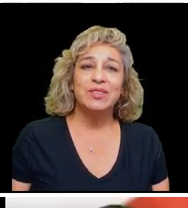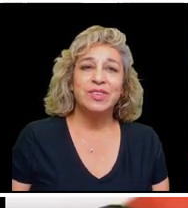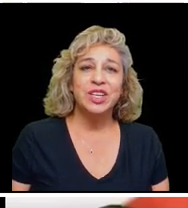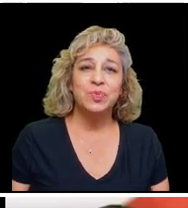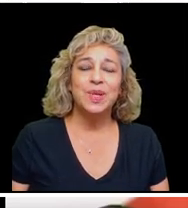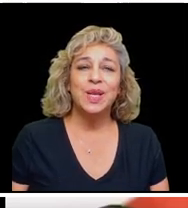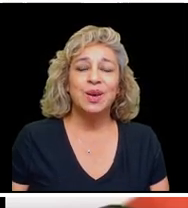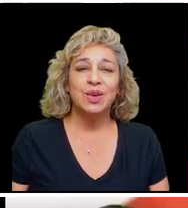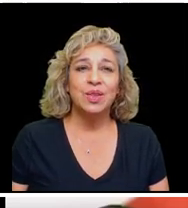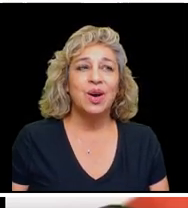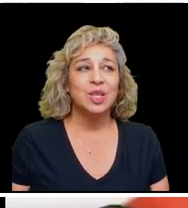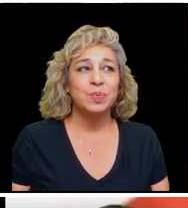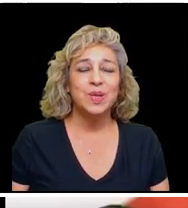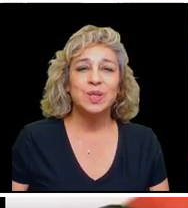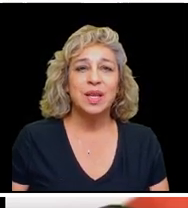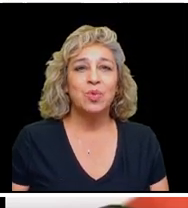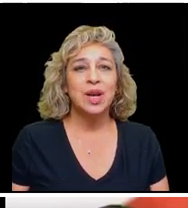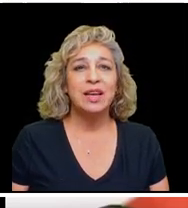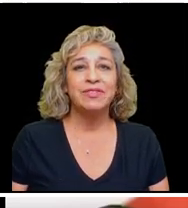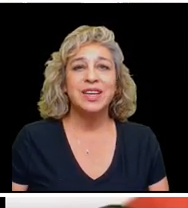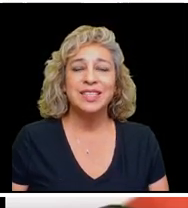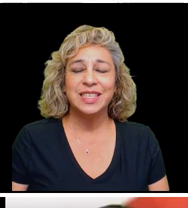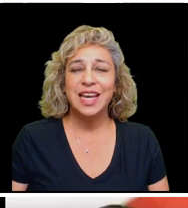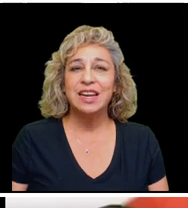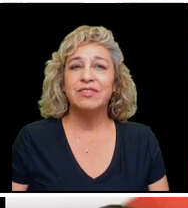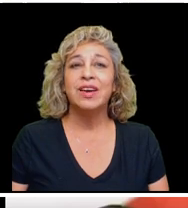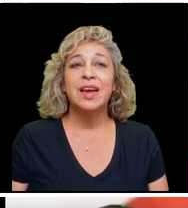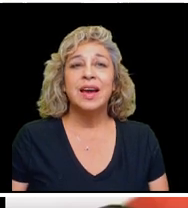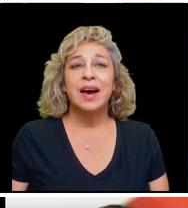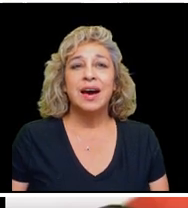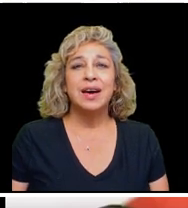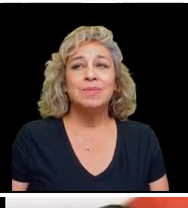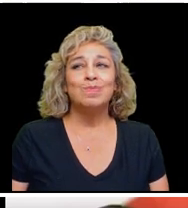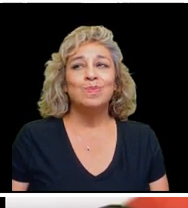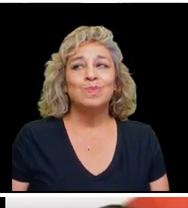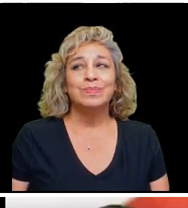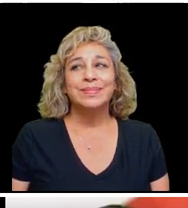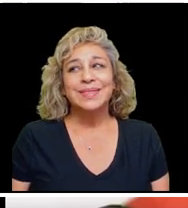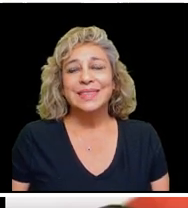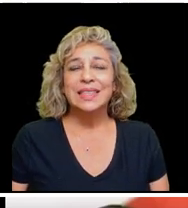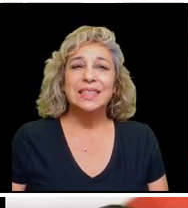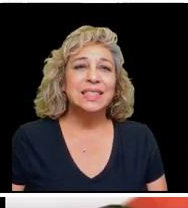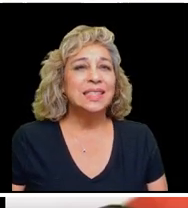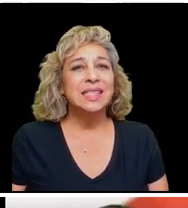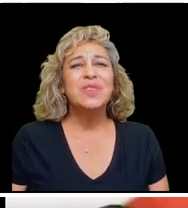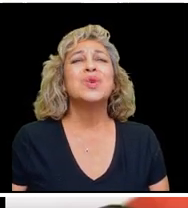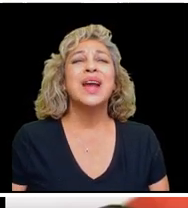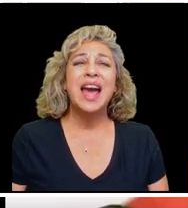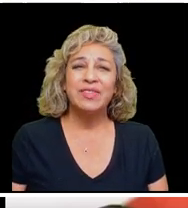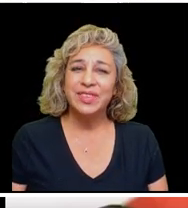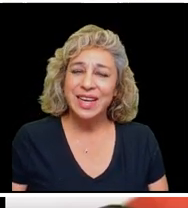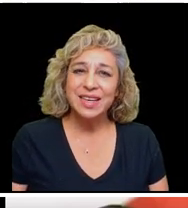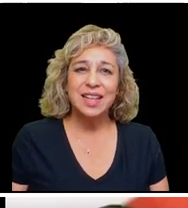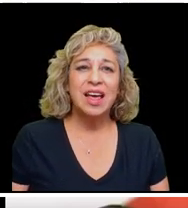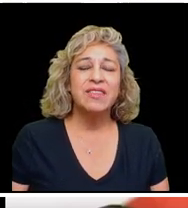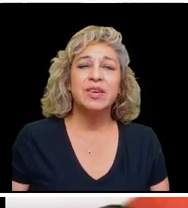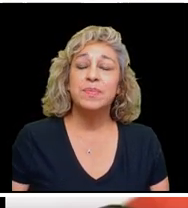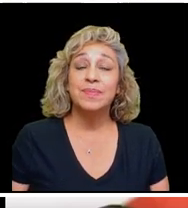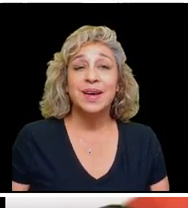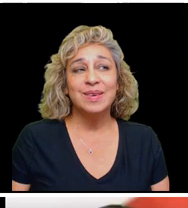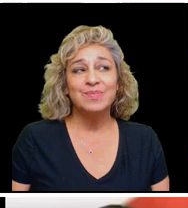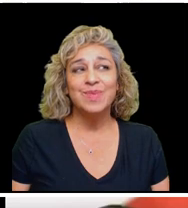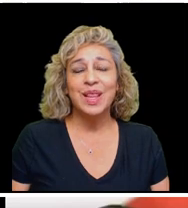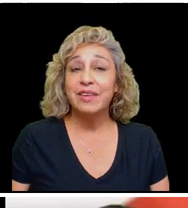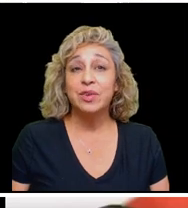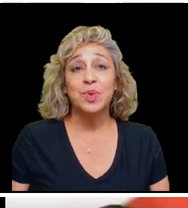still trying to finish building all the hospitals that were left in a state of they weren't half done a lot of